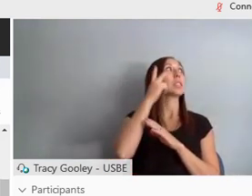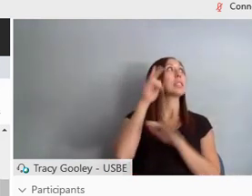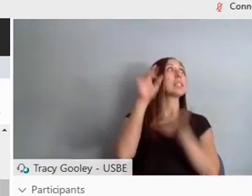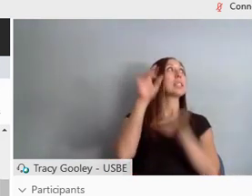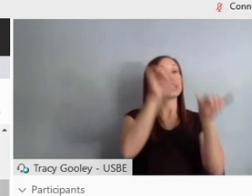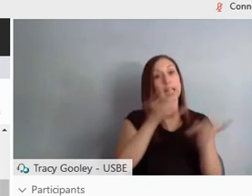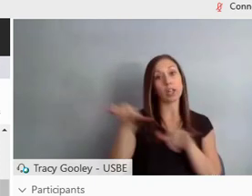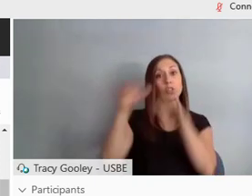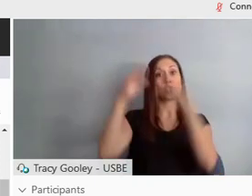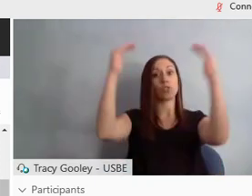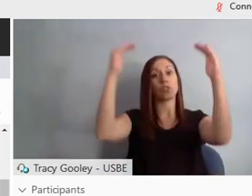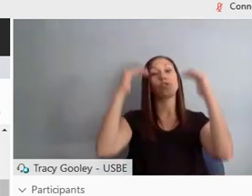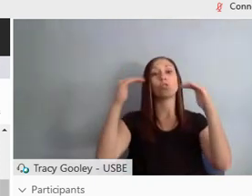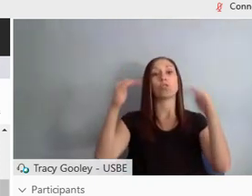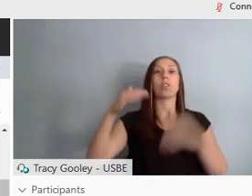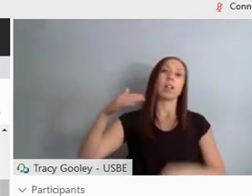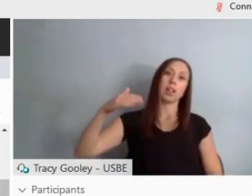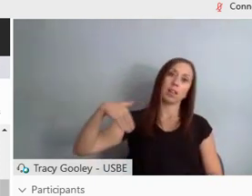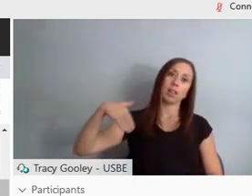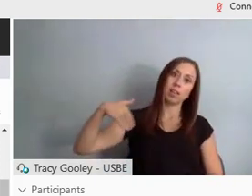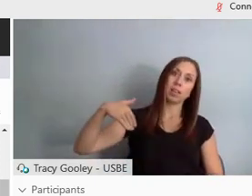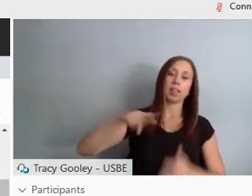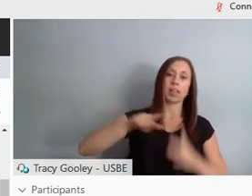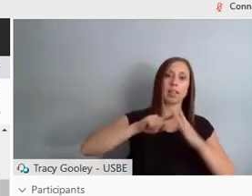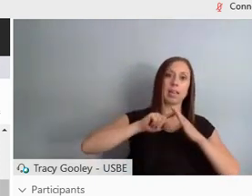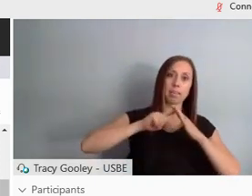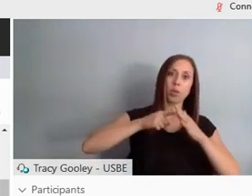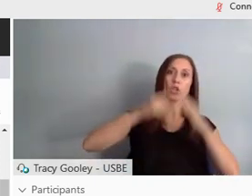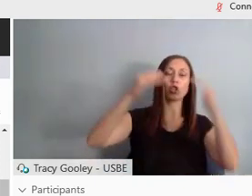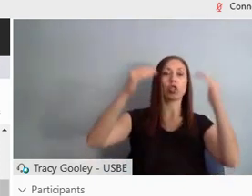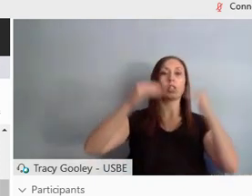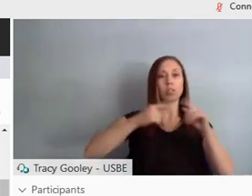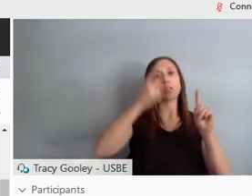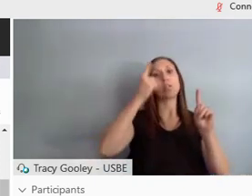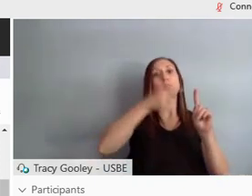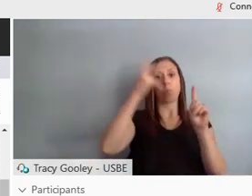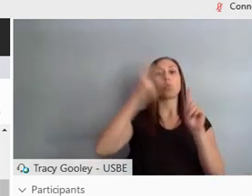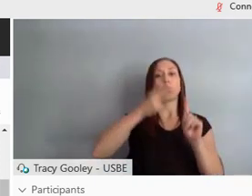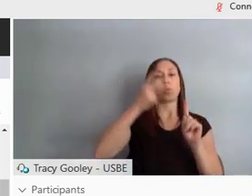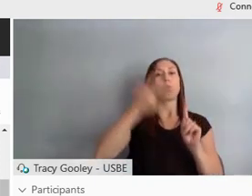standards, and then you have the not yet emerging,